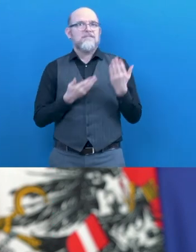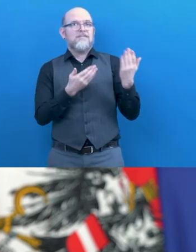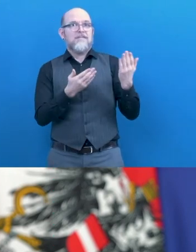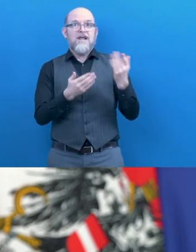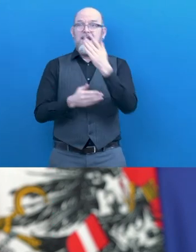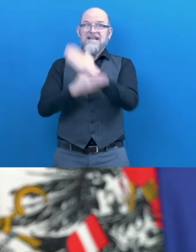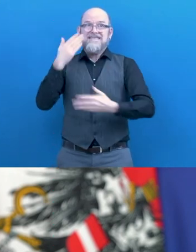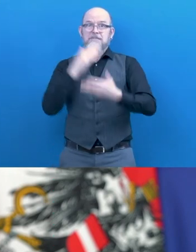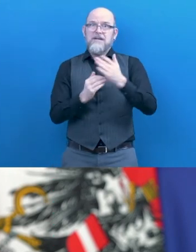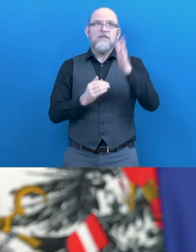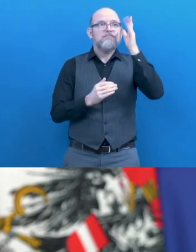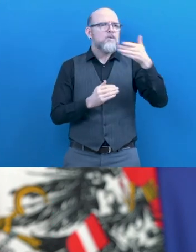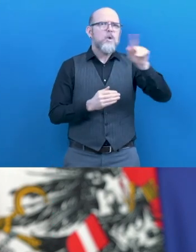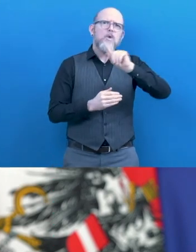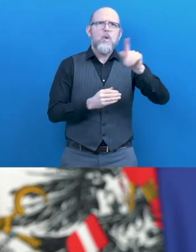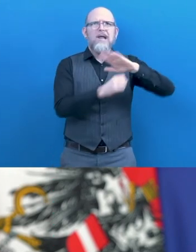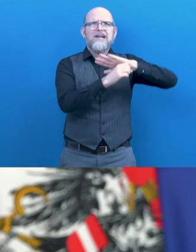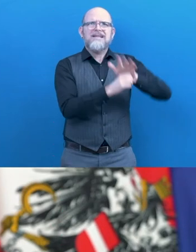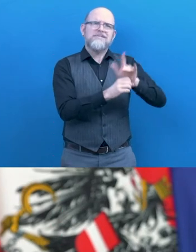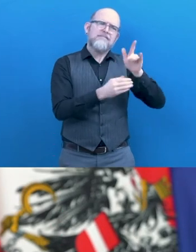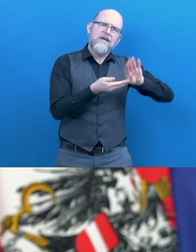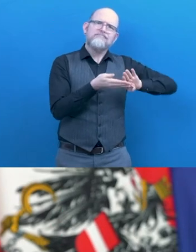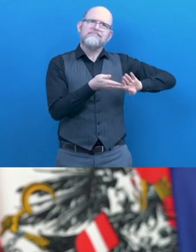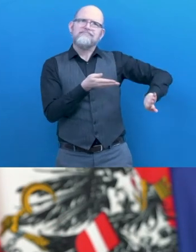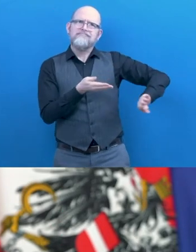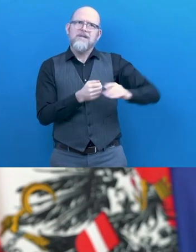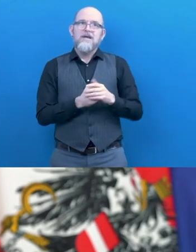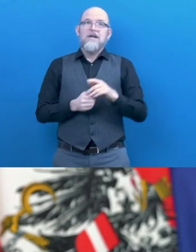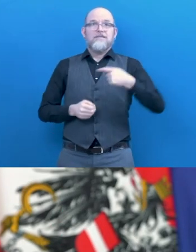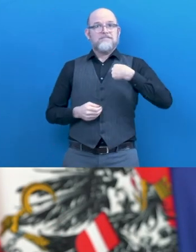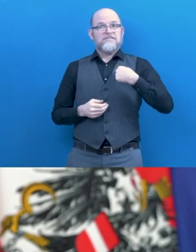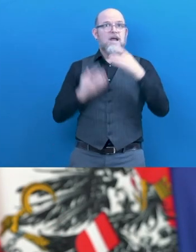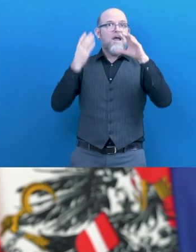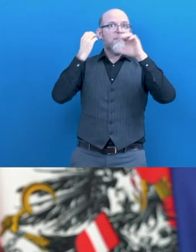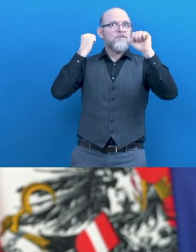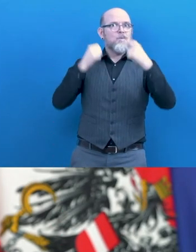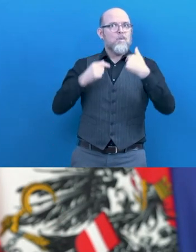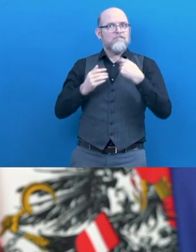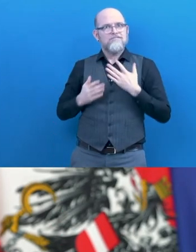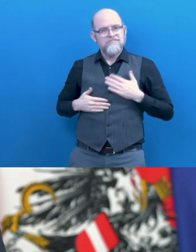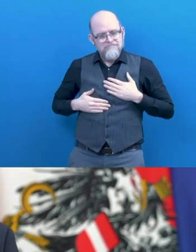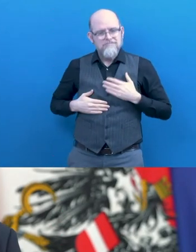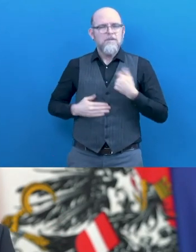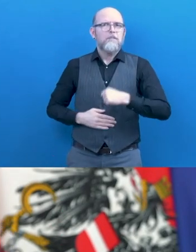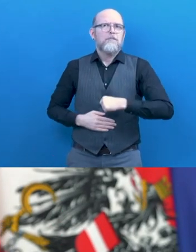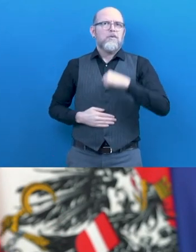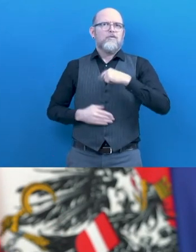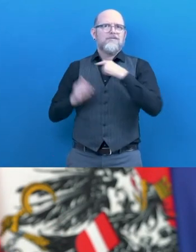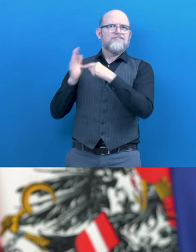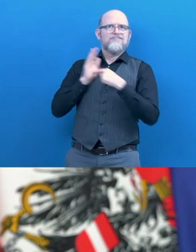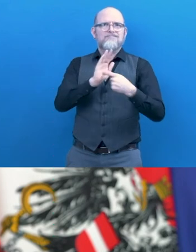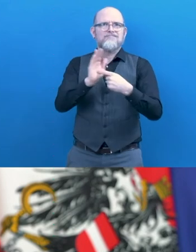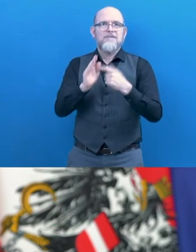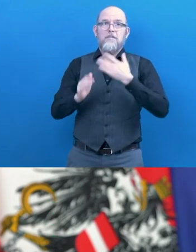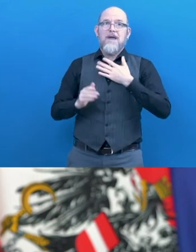that disabilities may lead to discrimination. As the representative of Austria, I'm proud to inform you that